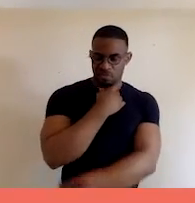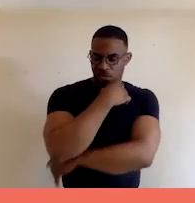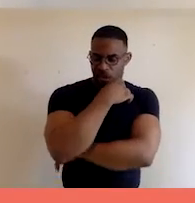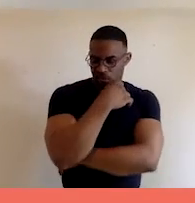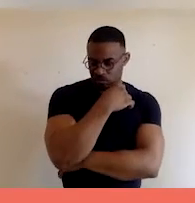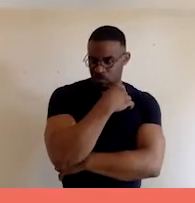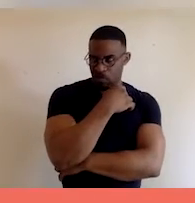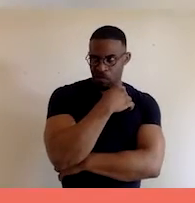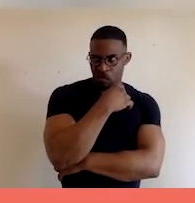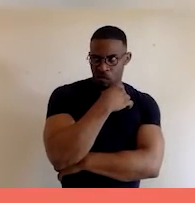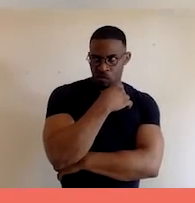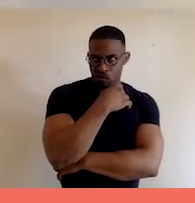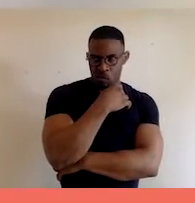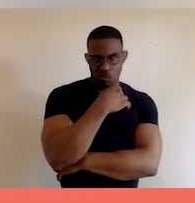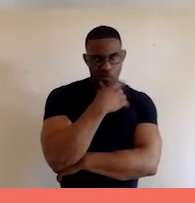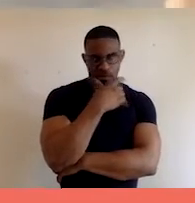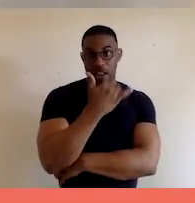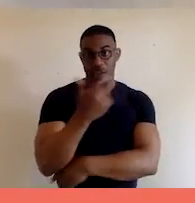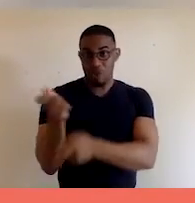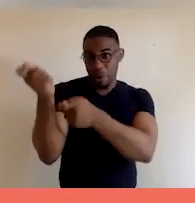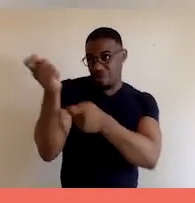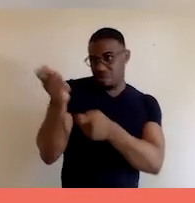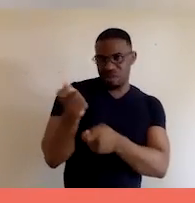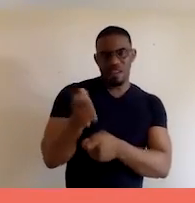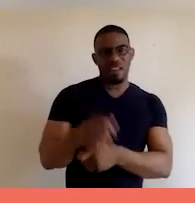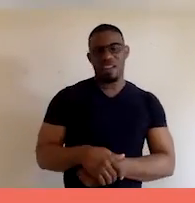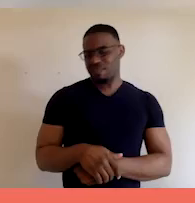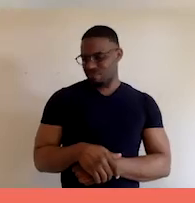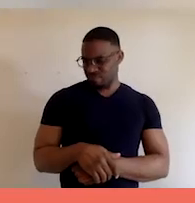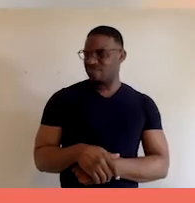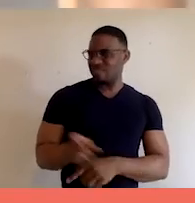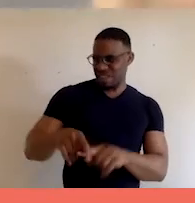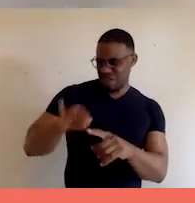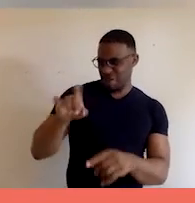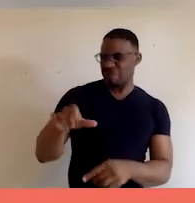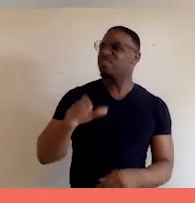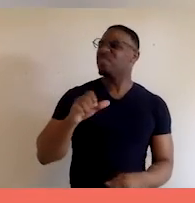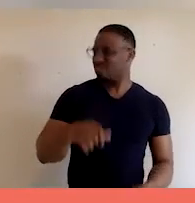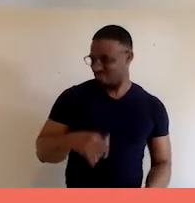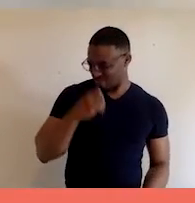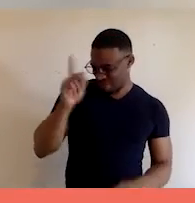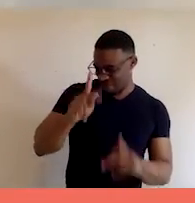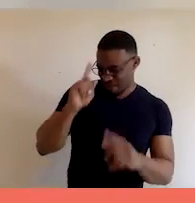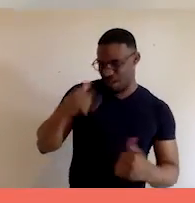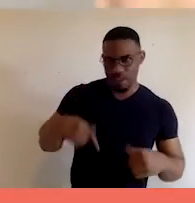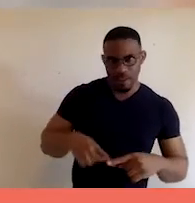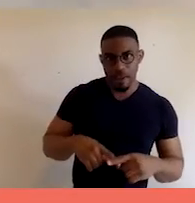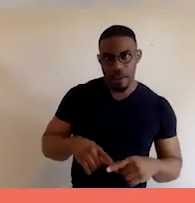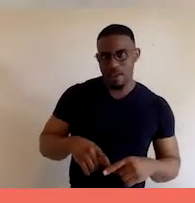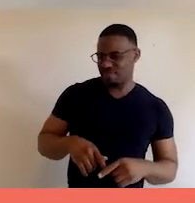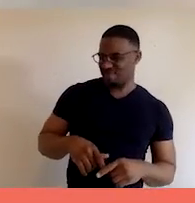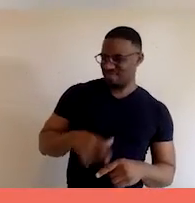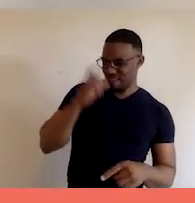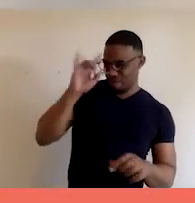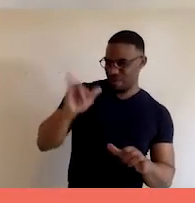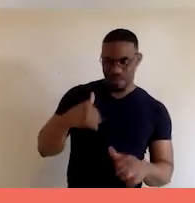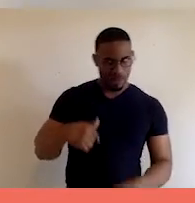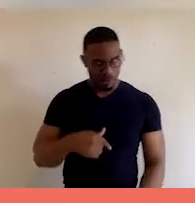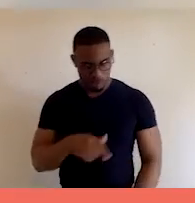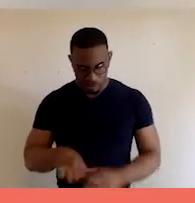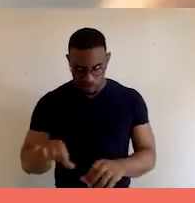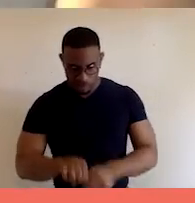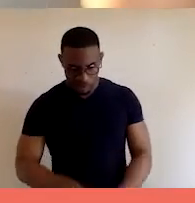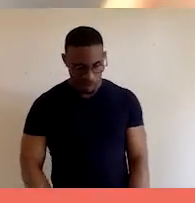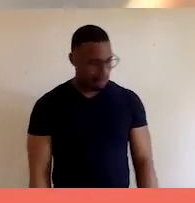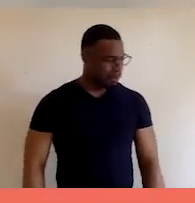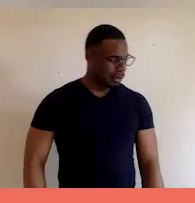now they're trying to pull you back down. Oh, you can't code. Coding is not for people like us. Coding is not for people like us in a gas